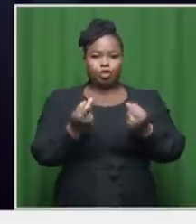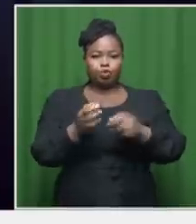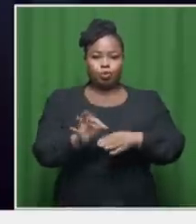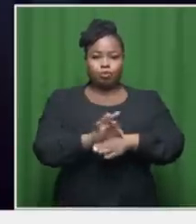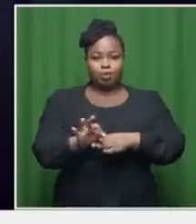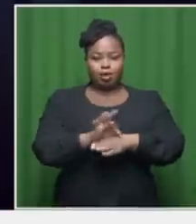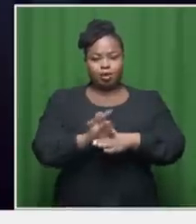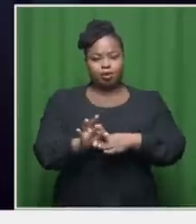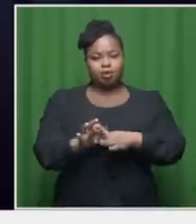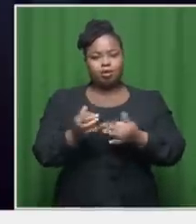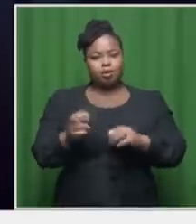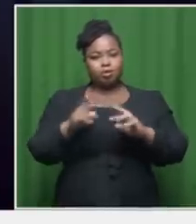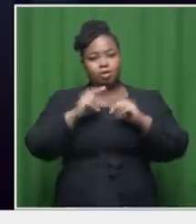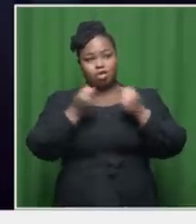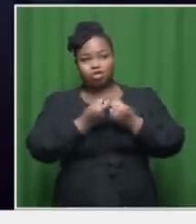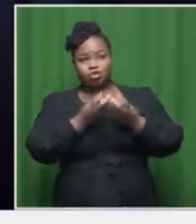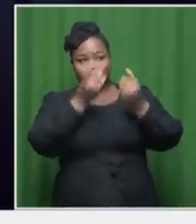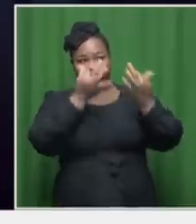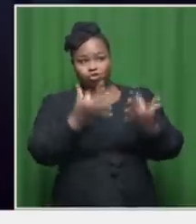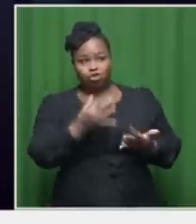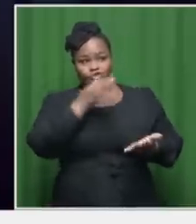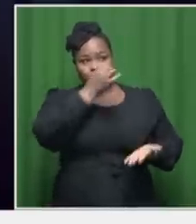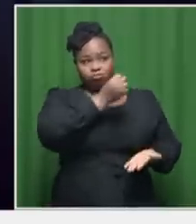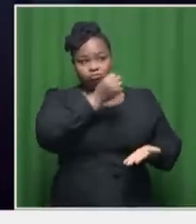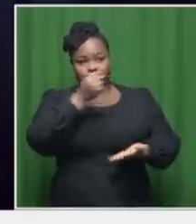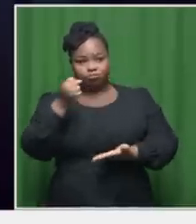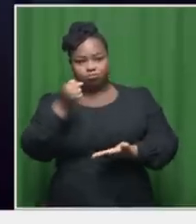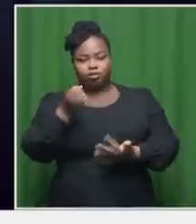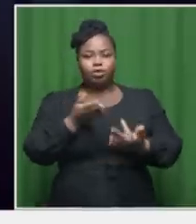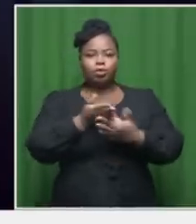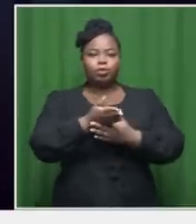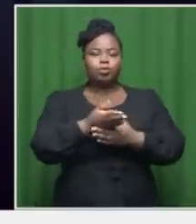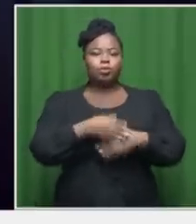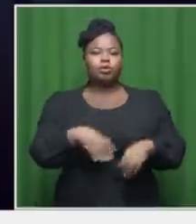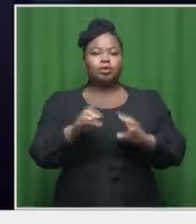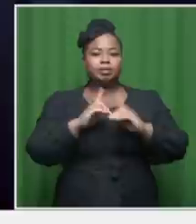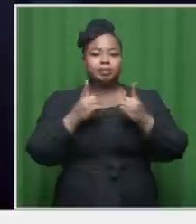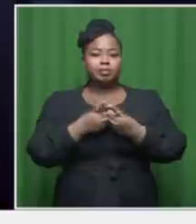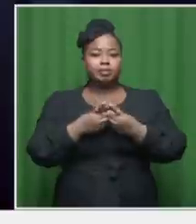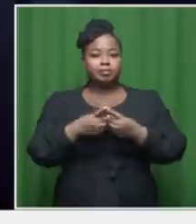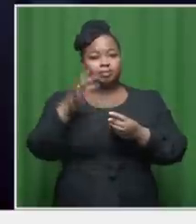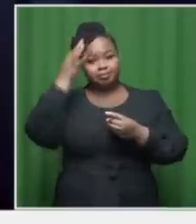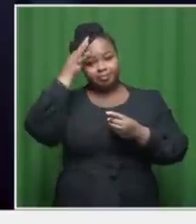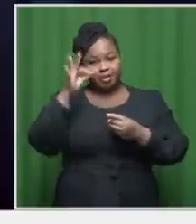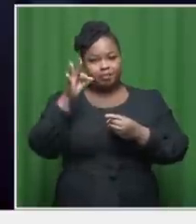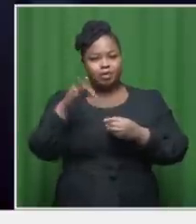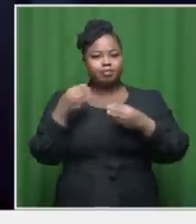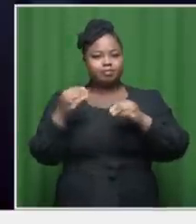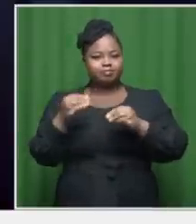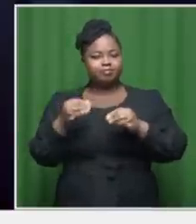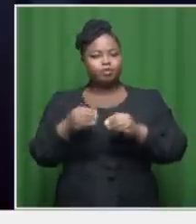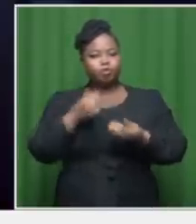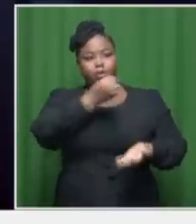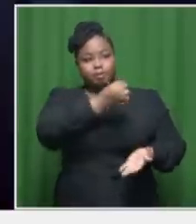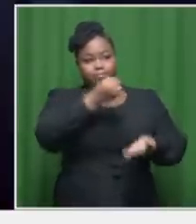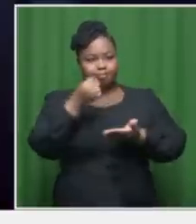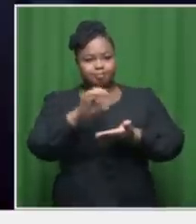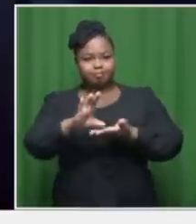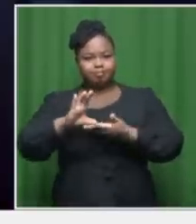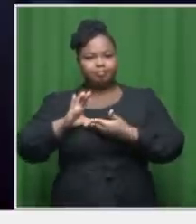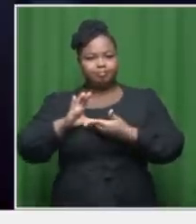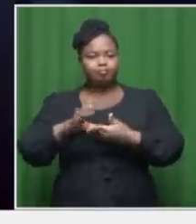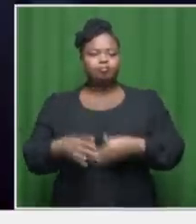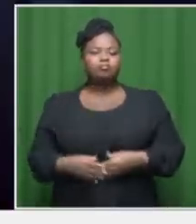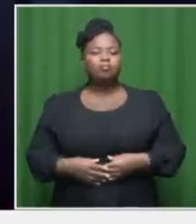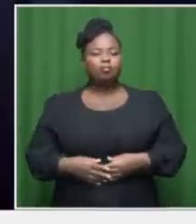engaged with National Treasury, obviously through the Department of Public Enterprises, for a recapitalization of the business. The